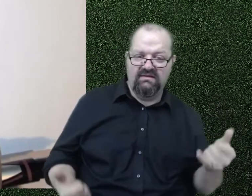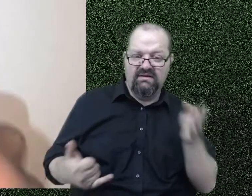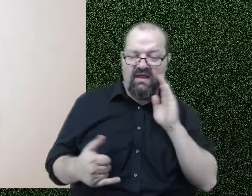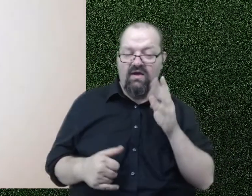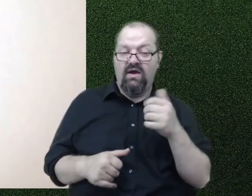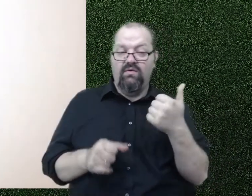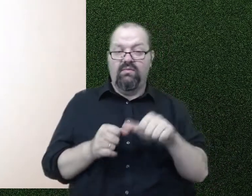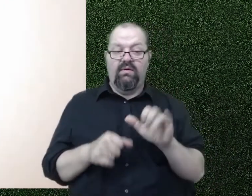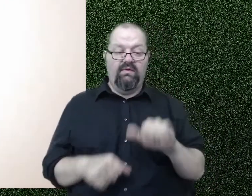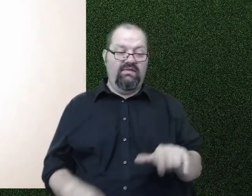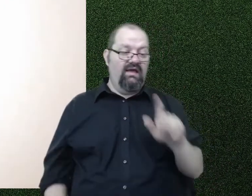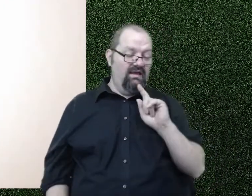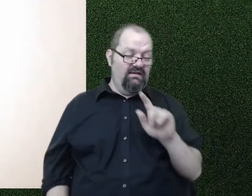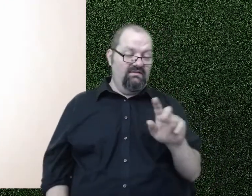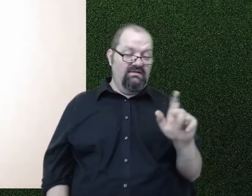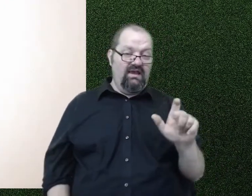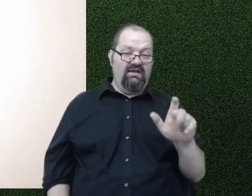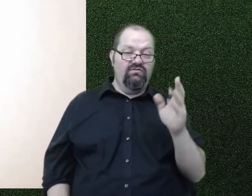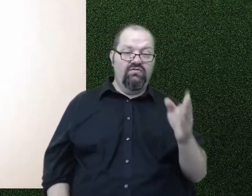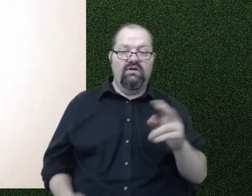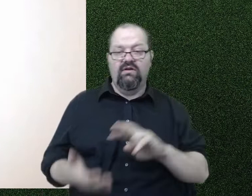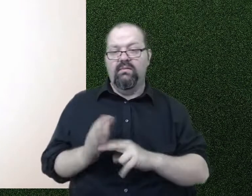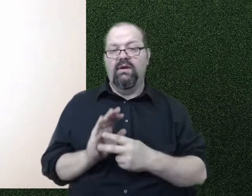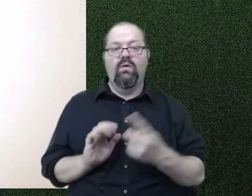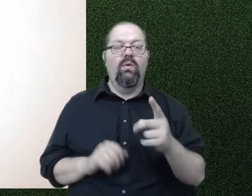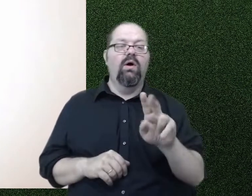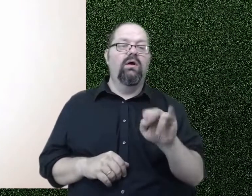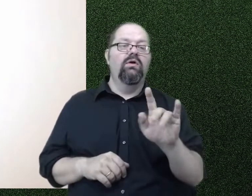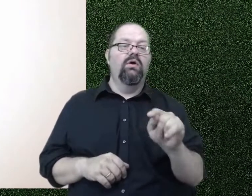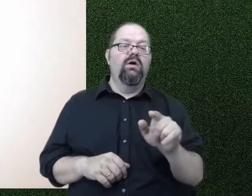unit vector in the x direction. So it's 1 unit long,